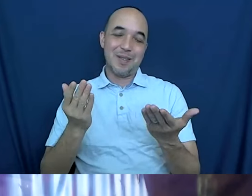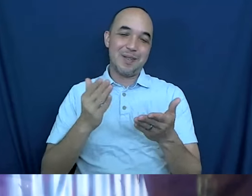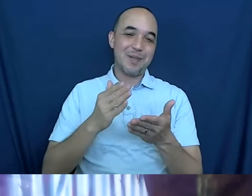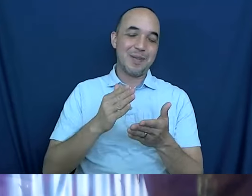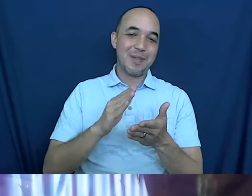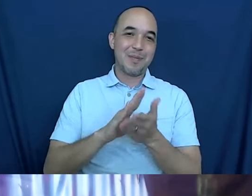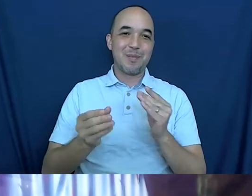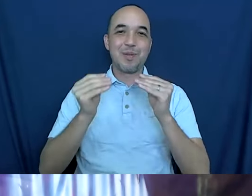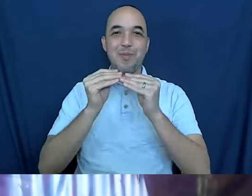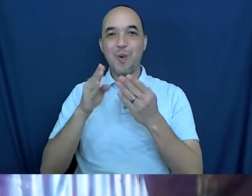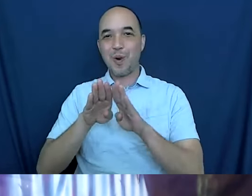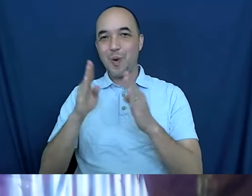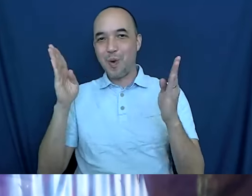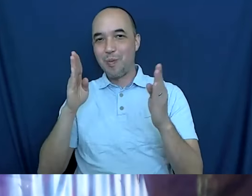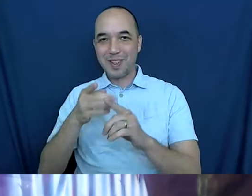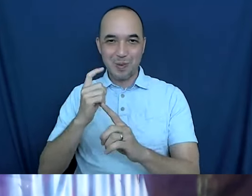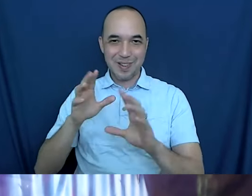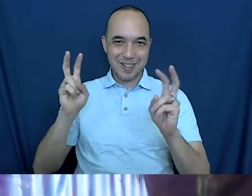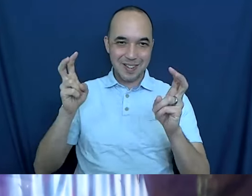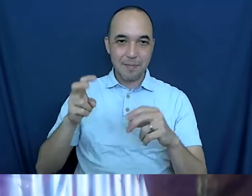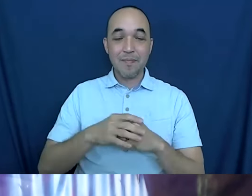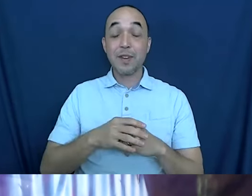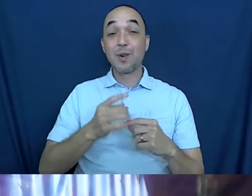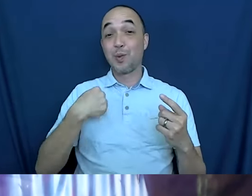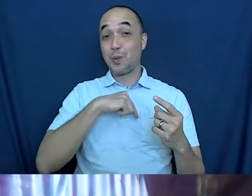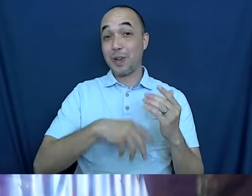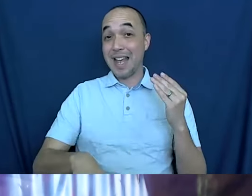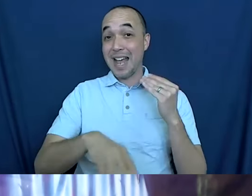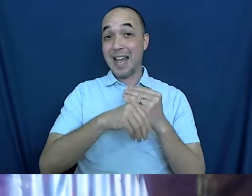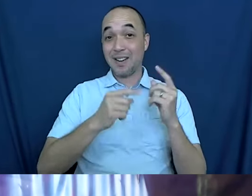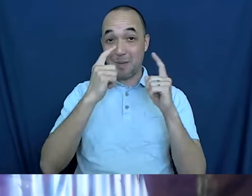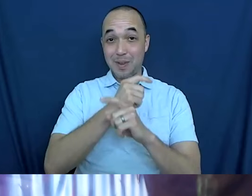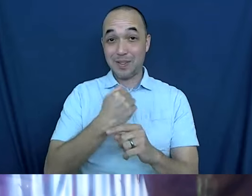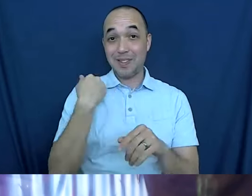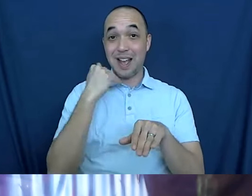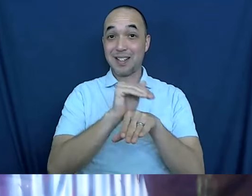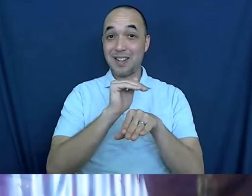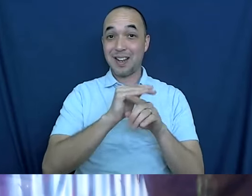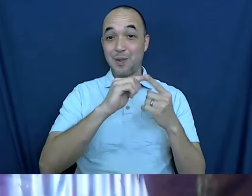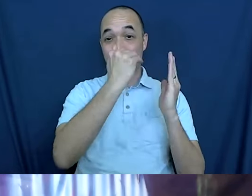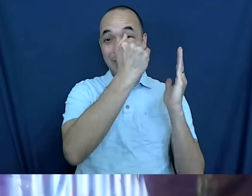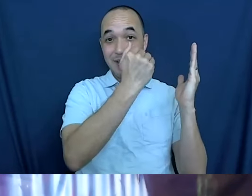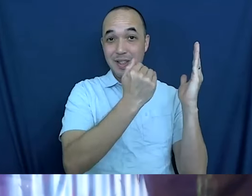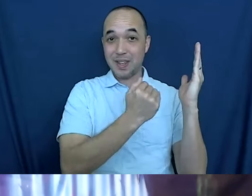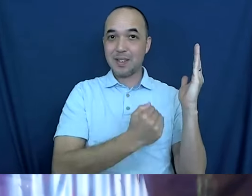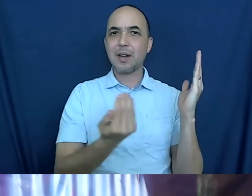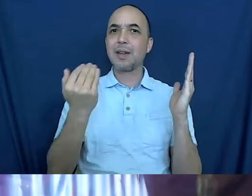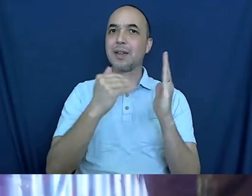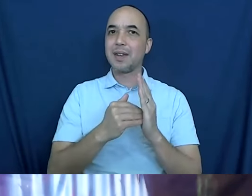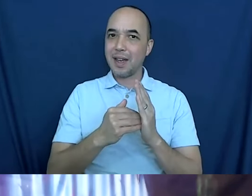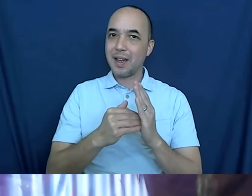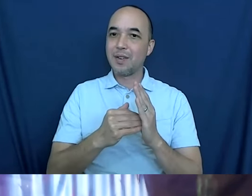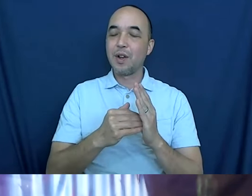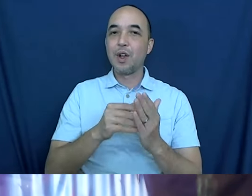added late last night to the hunt list that, again, based on what you folks talked about